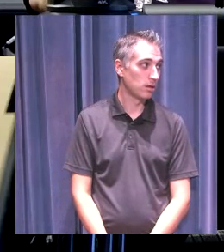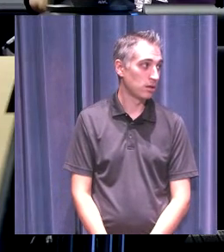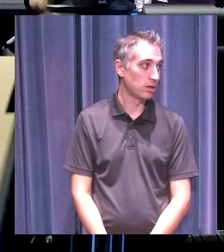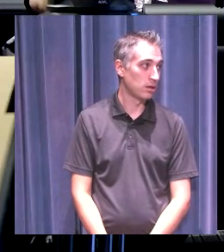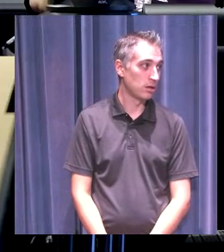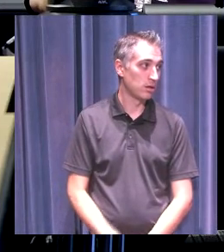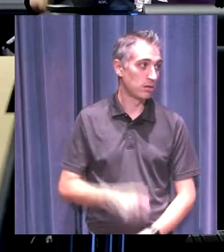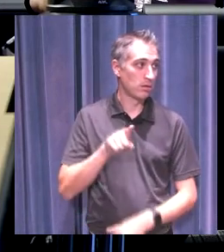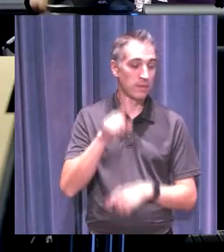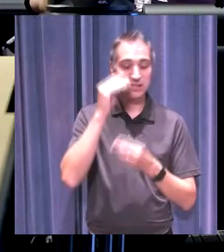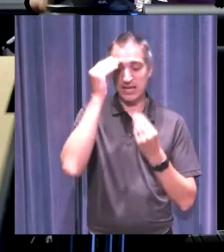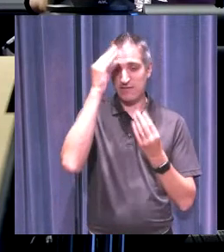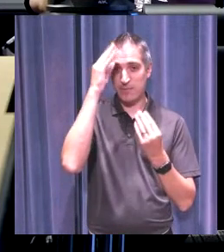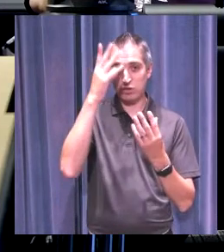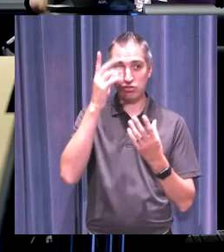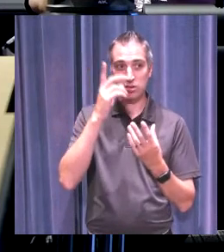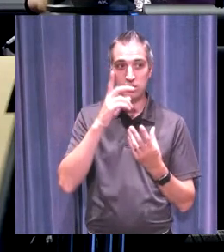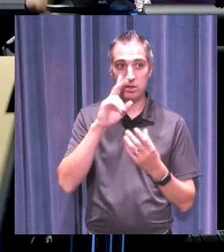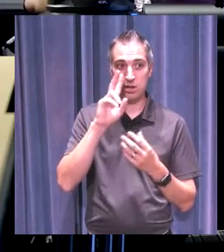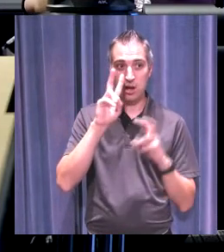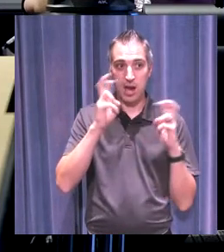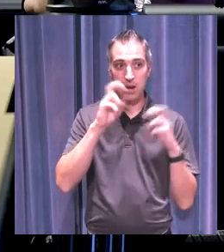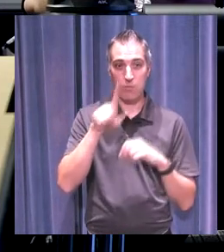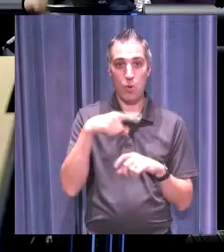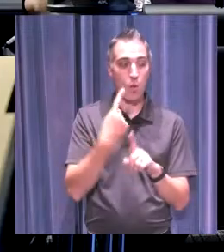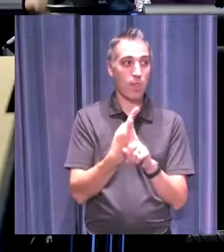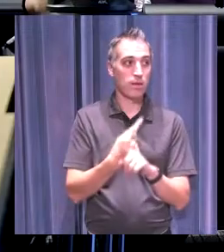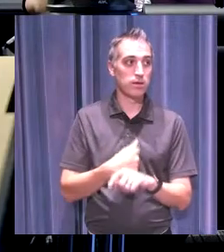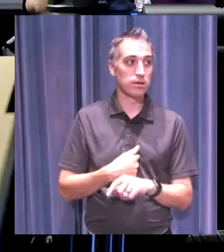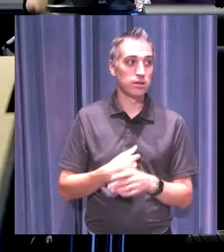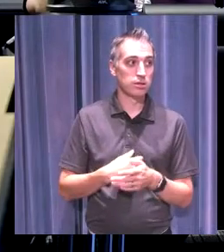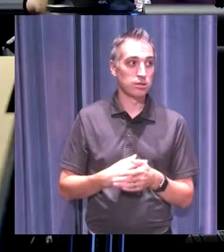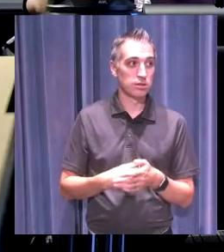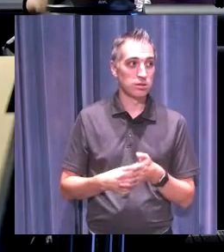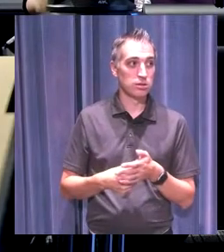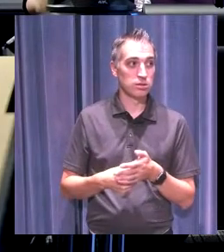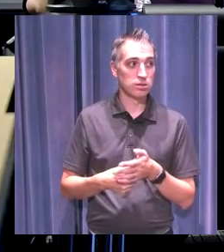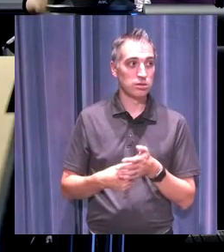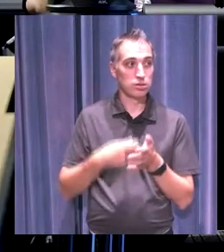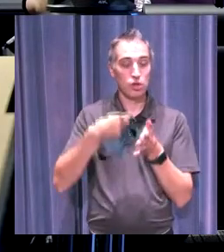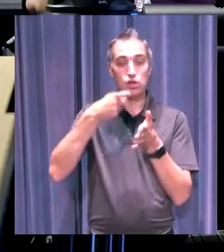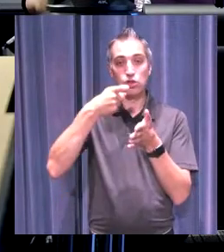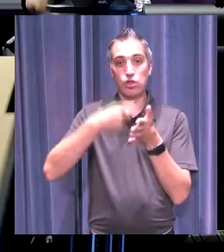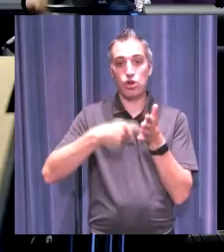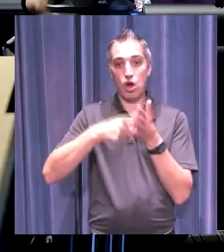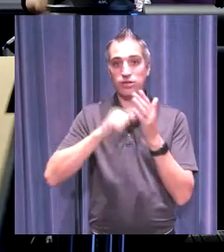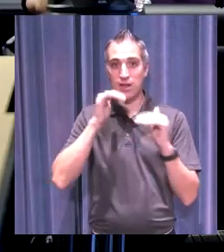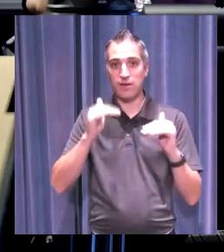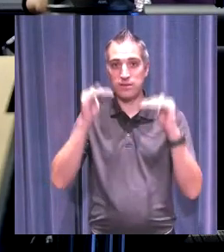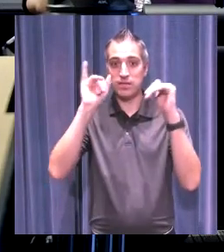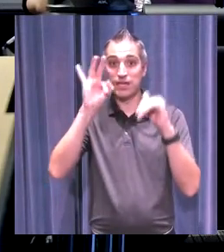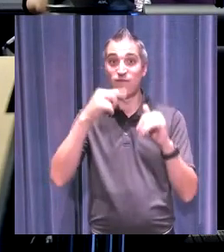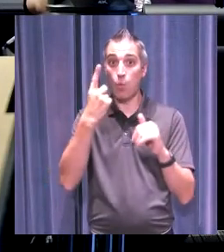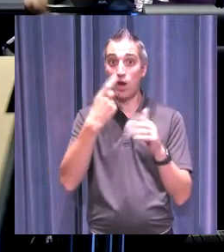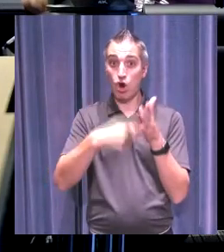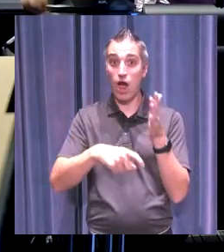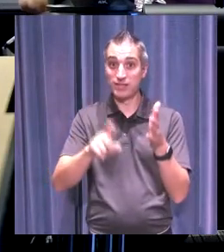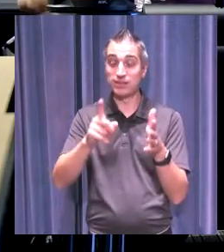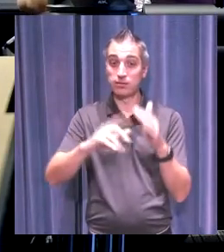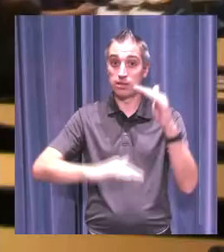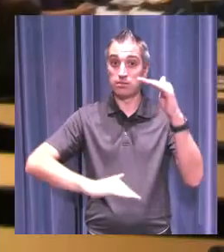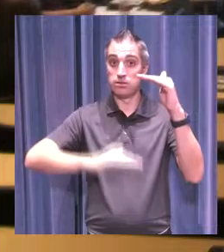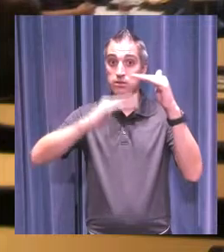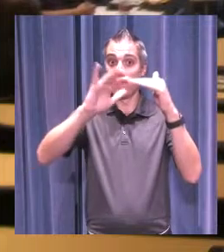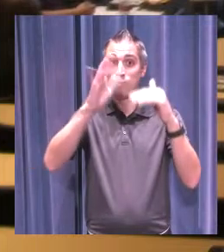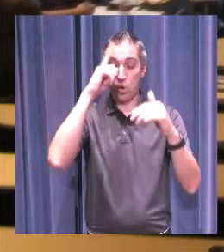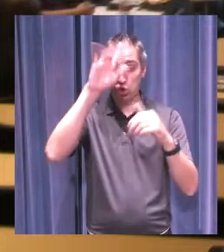an information item. It's an information item only? Okay. Yes. The costs in the individual projects haven't come up that level. If the one of them does, we'll bring it. So. All right.